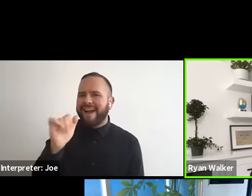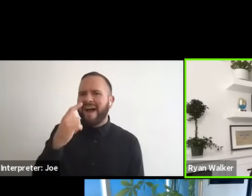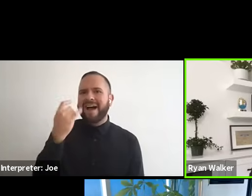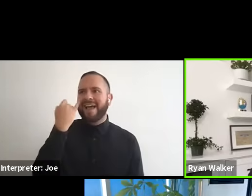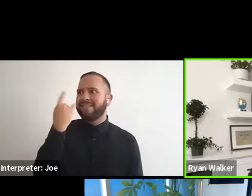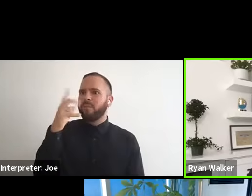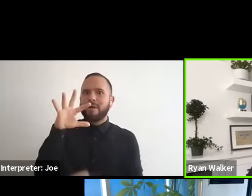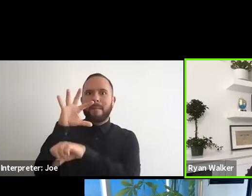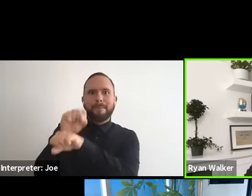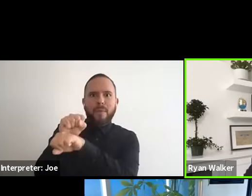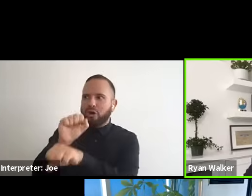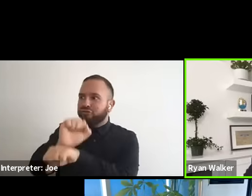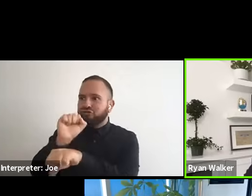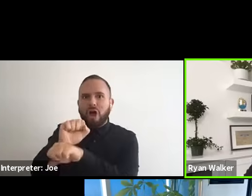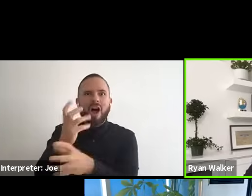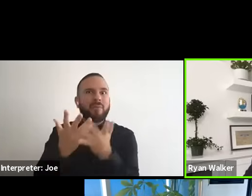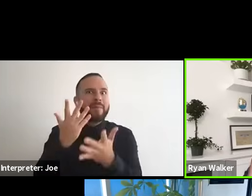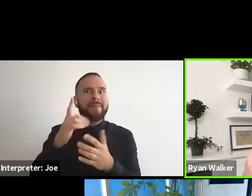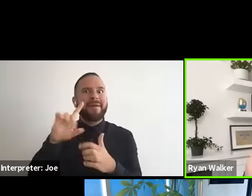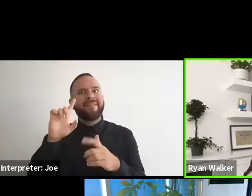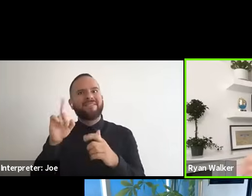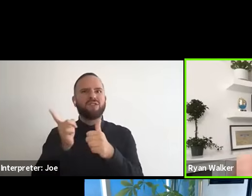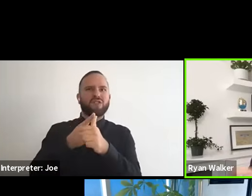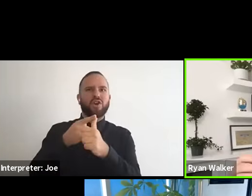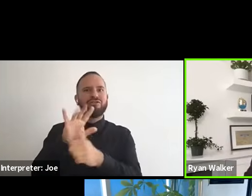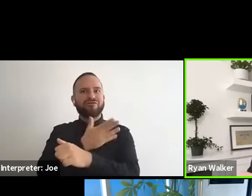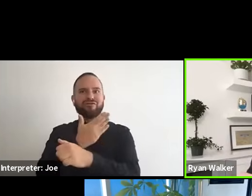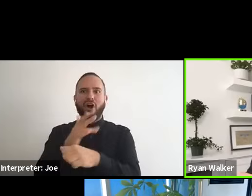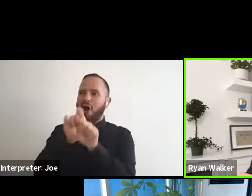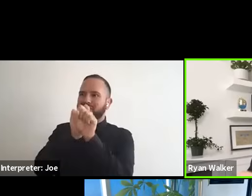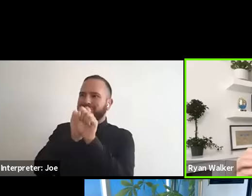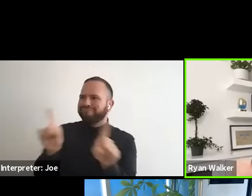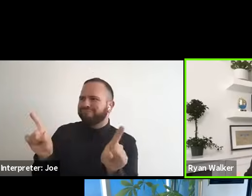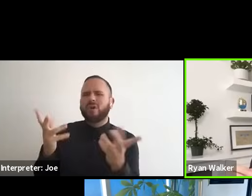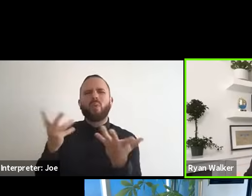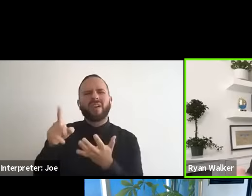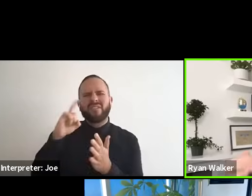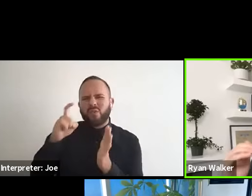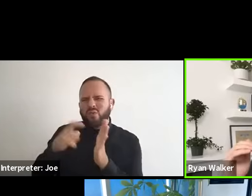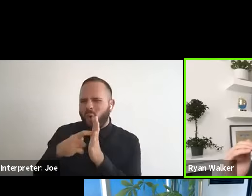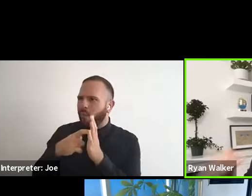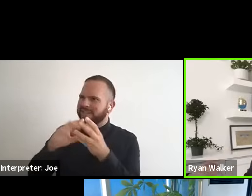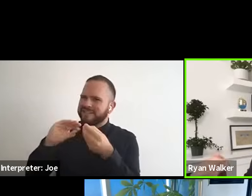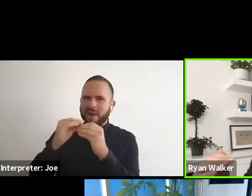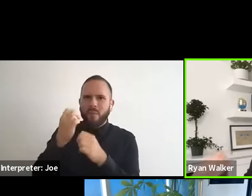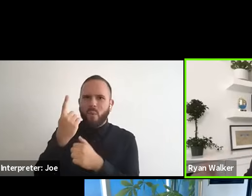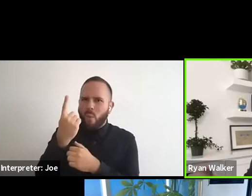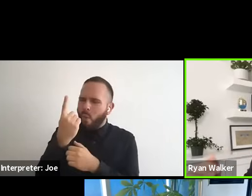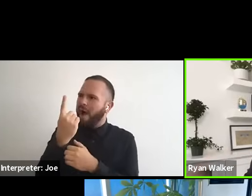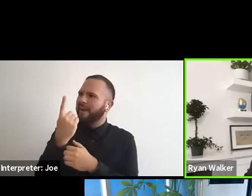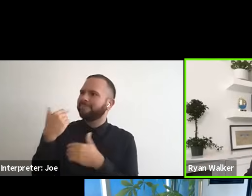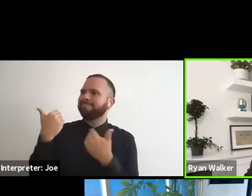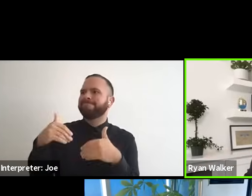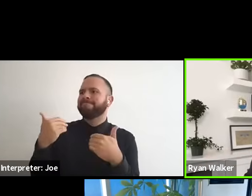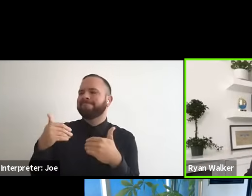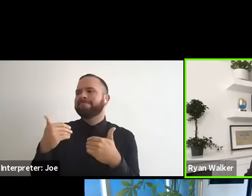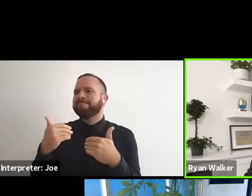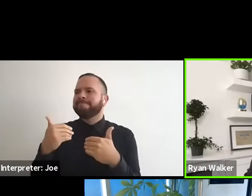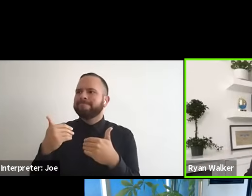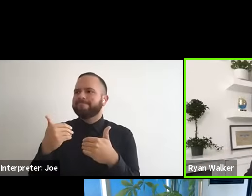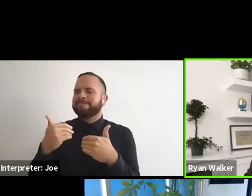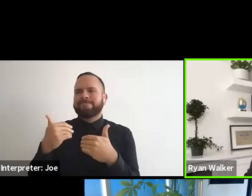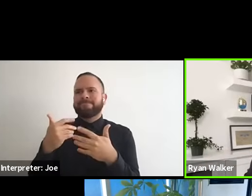they're releasing their first single, whatever it might be, what have you noticed is the number one most consistent aspect of